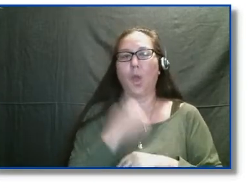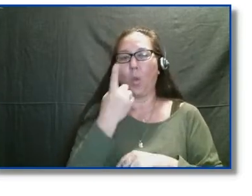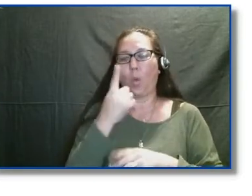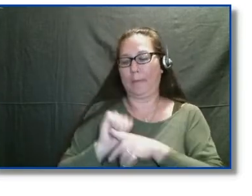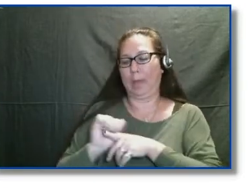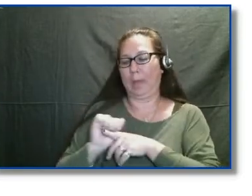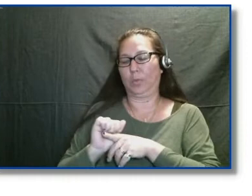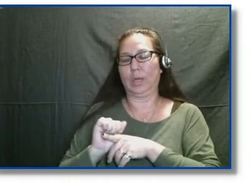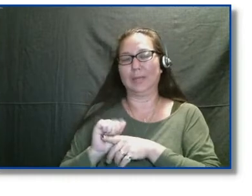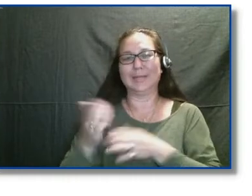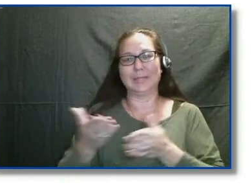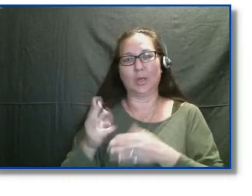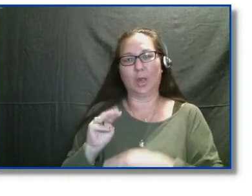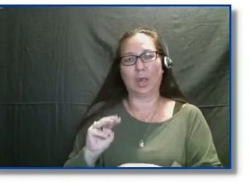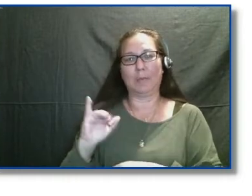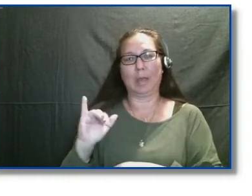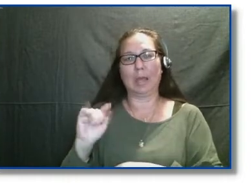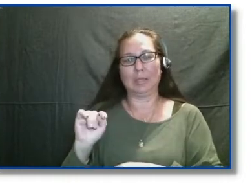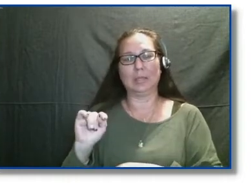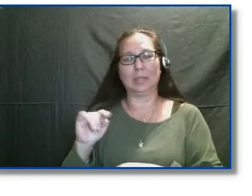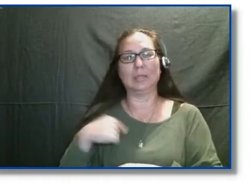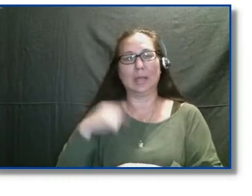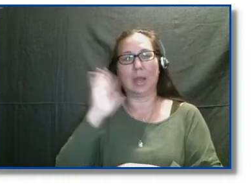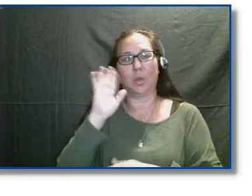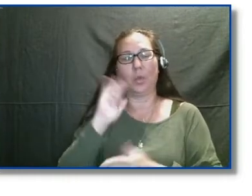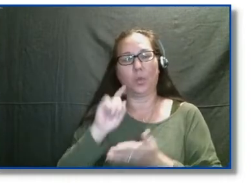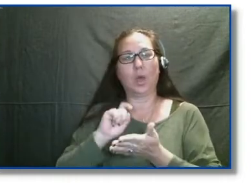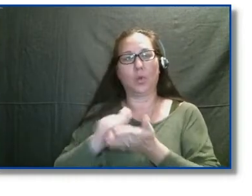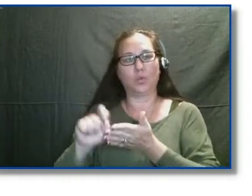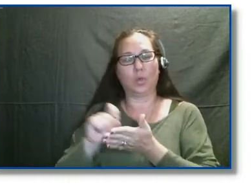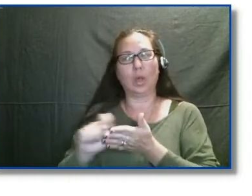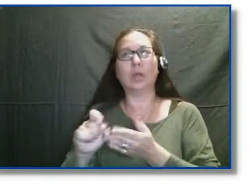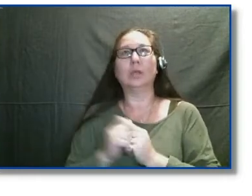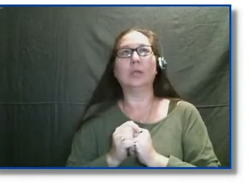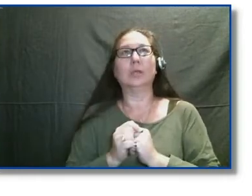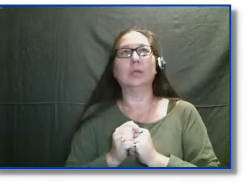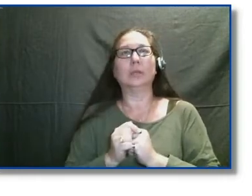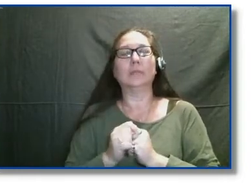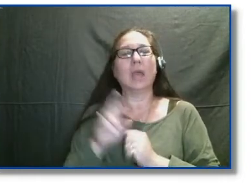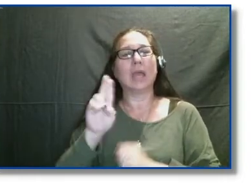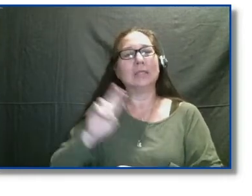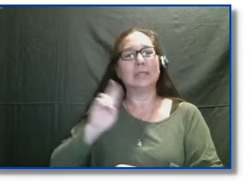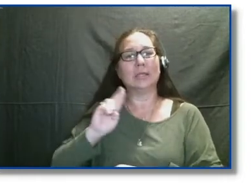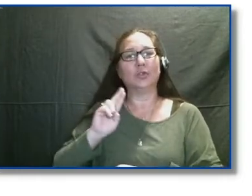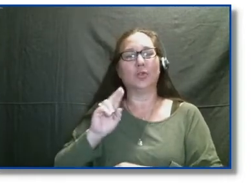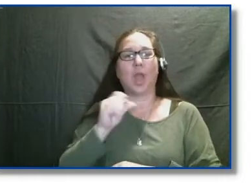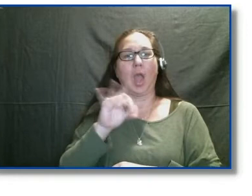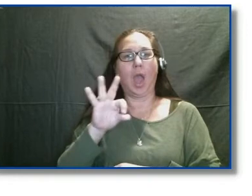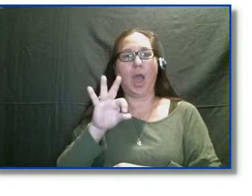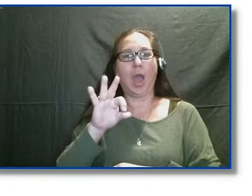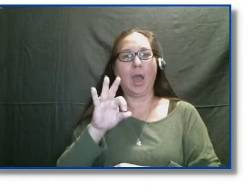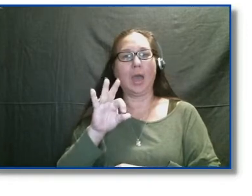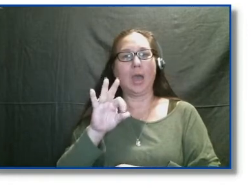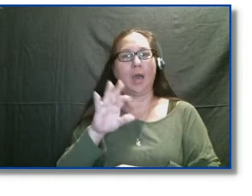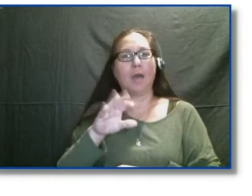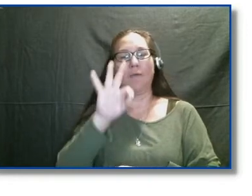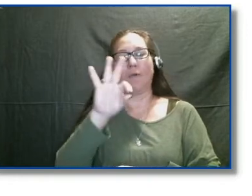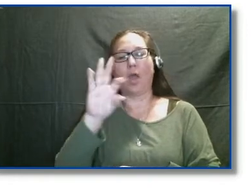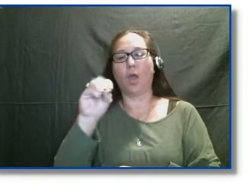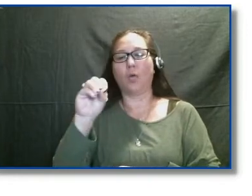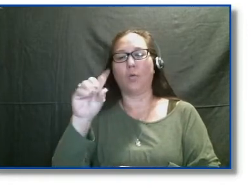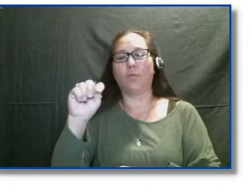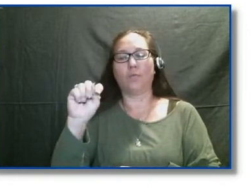very soon move, is the history of footprints, of collective footprints and